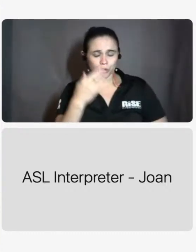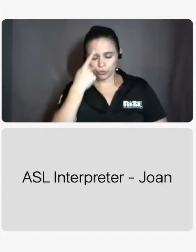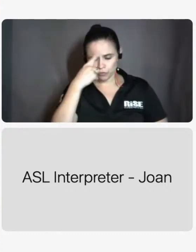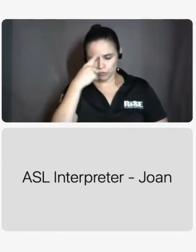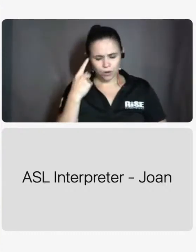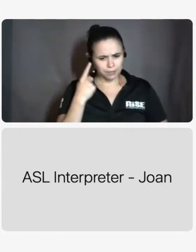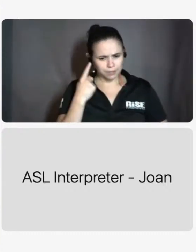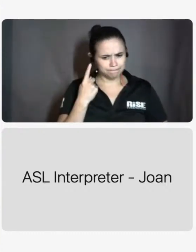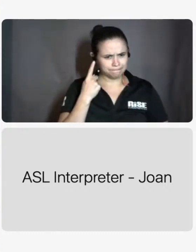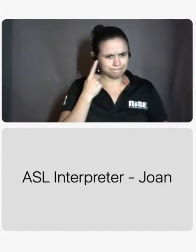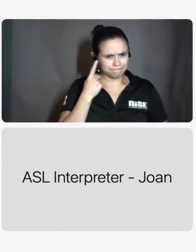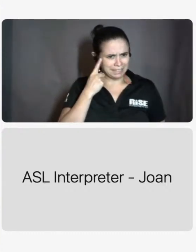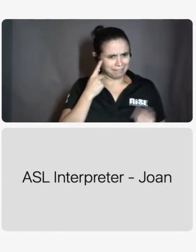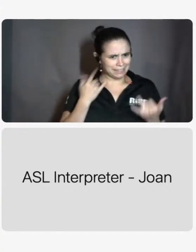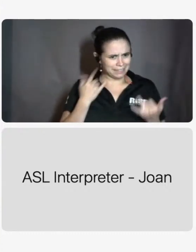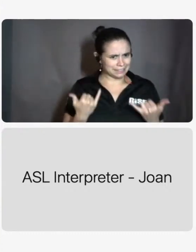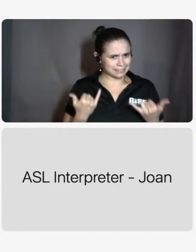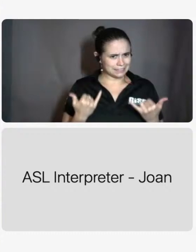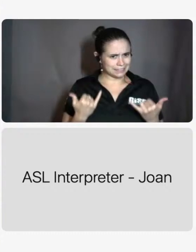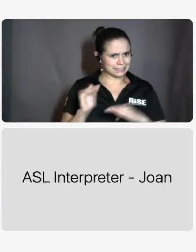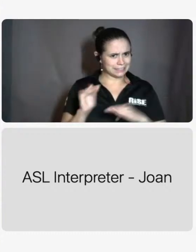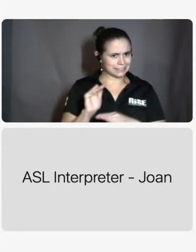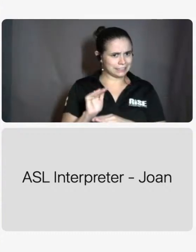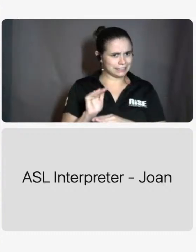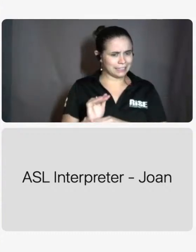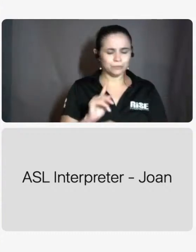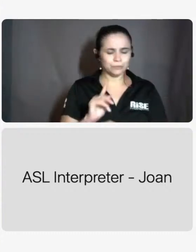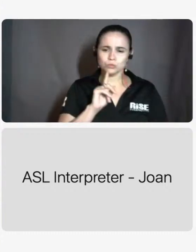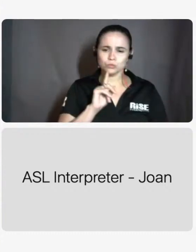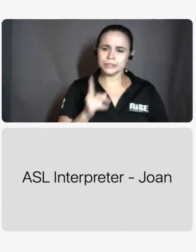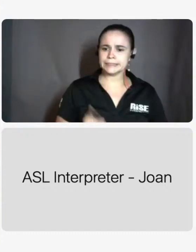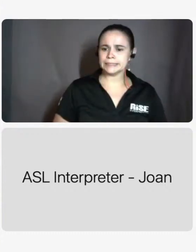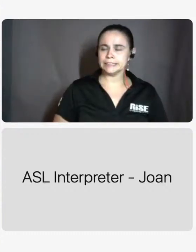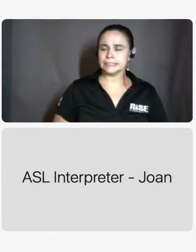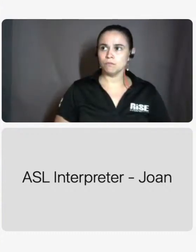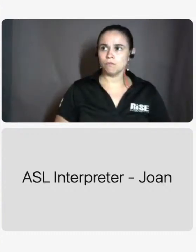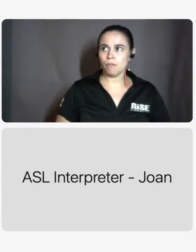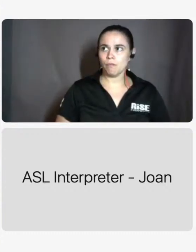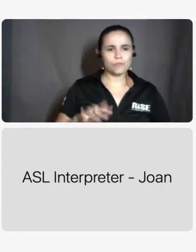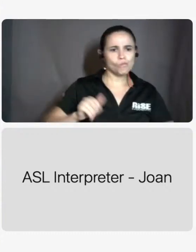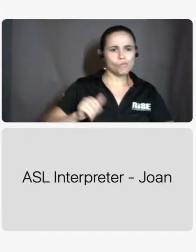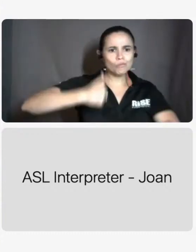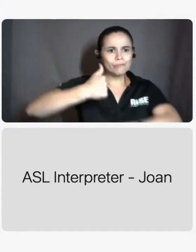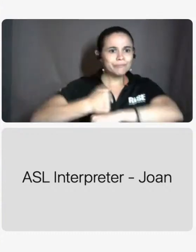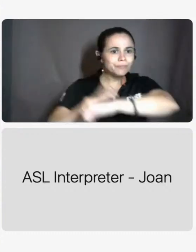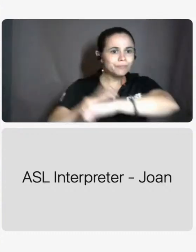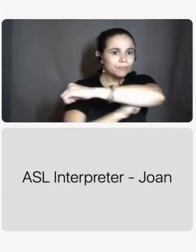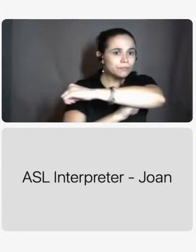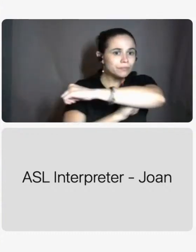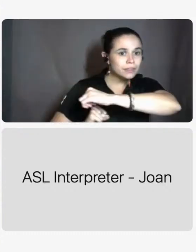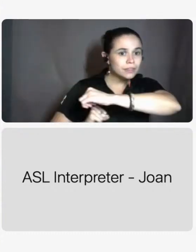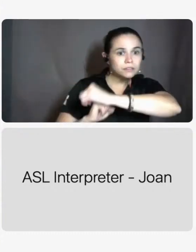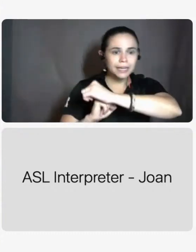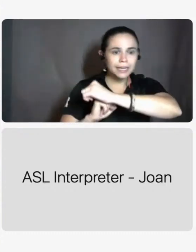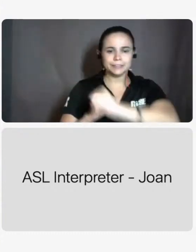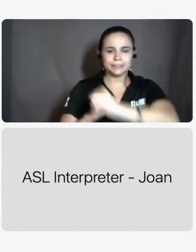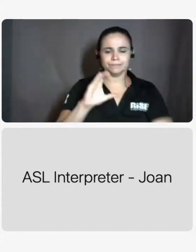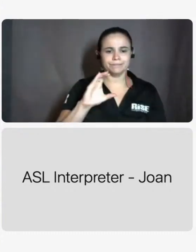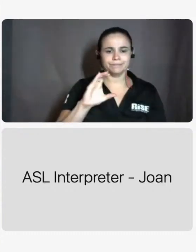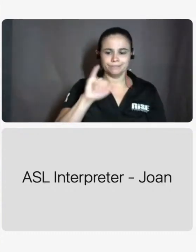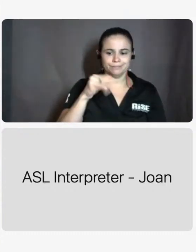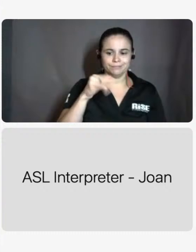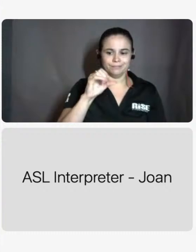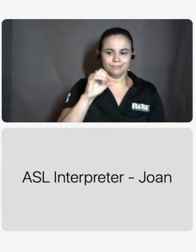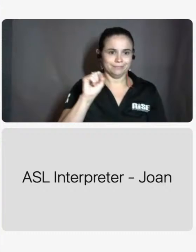we're setting the stage of what the future of our Colton Joint Unified School District schools can look